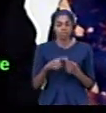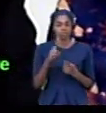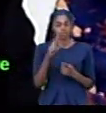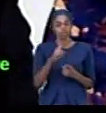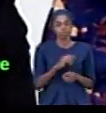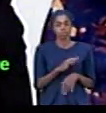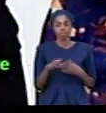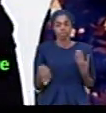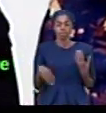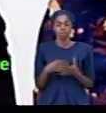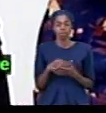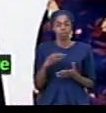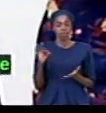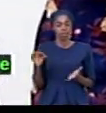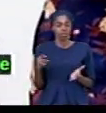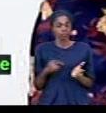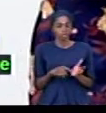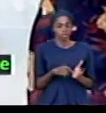and